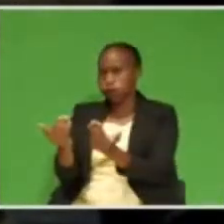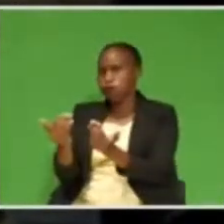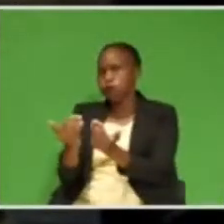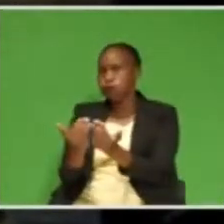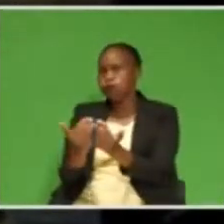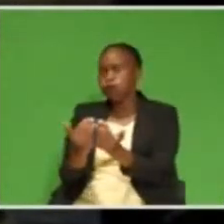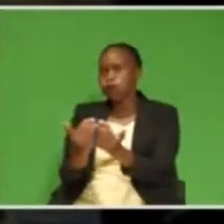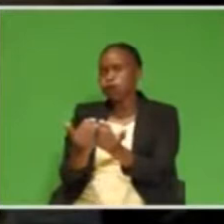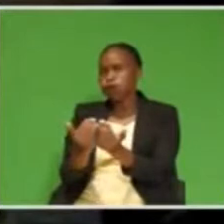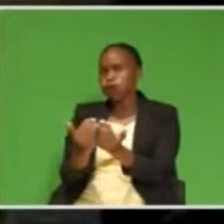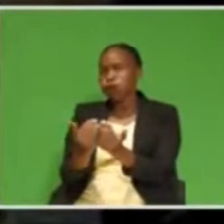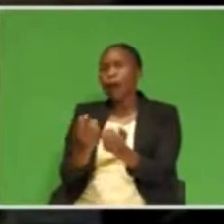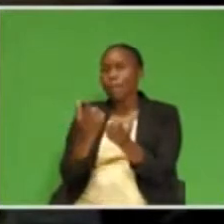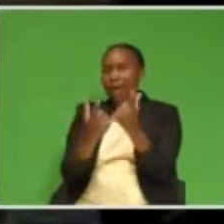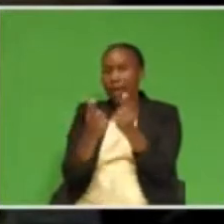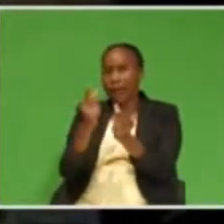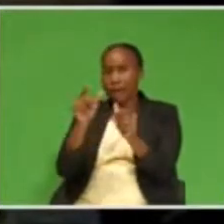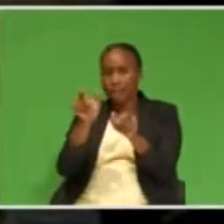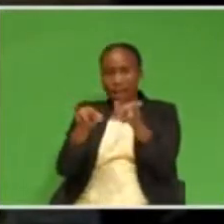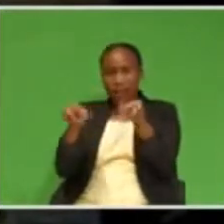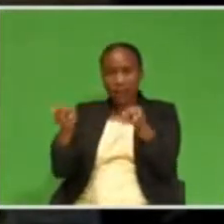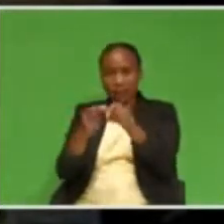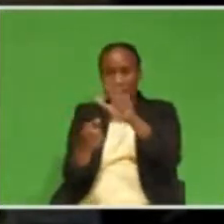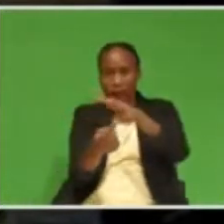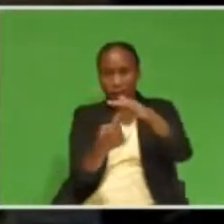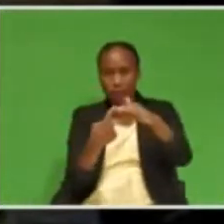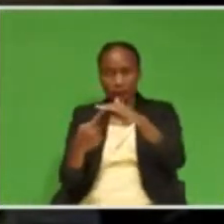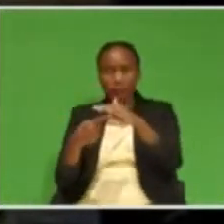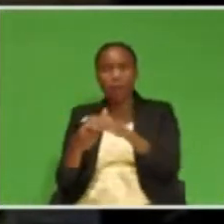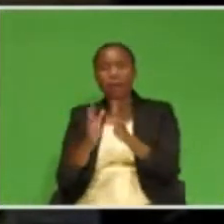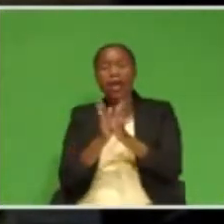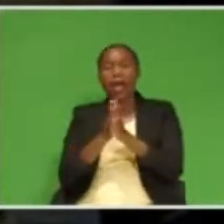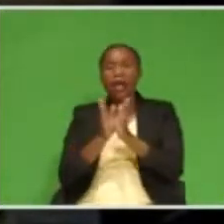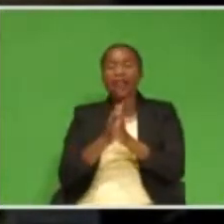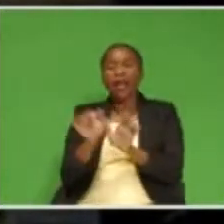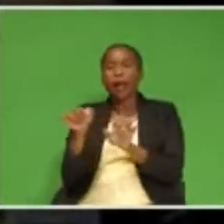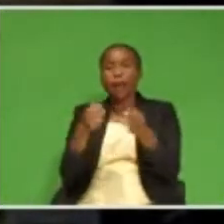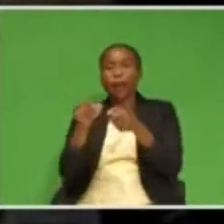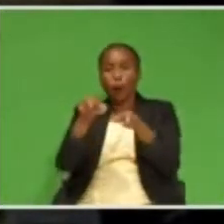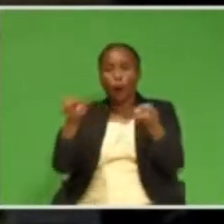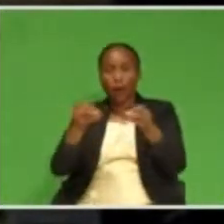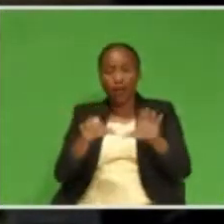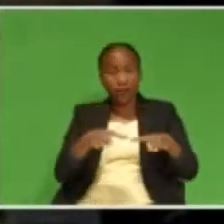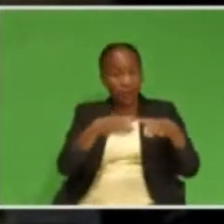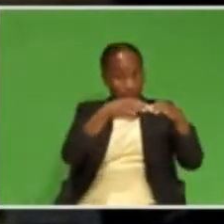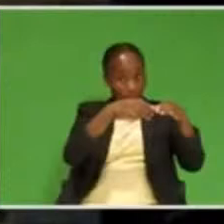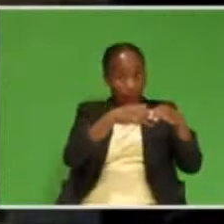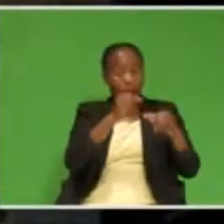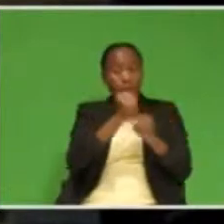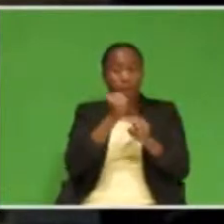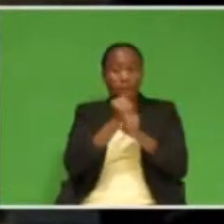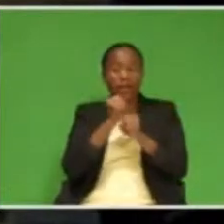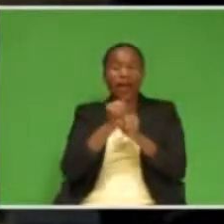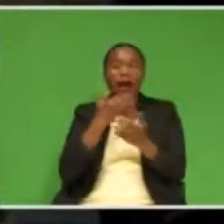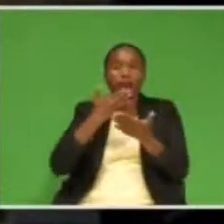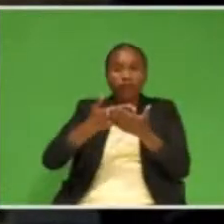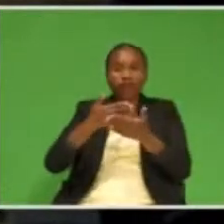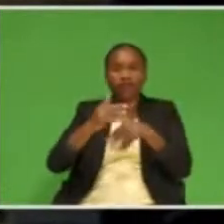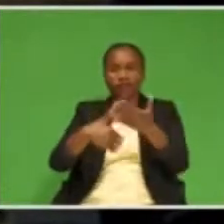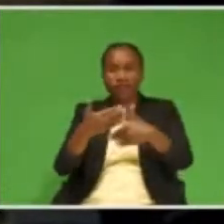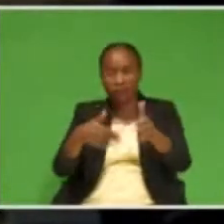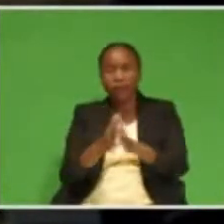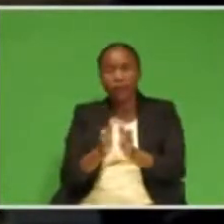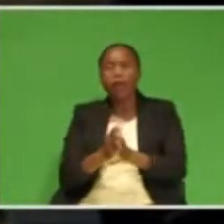immigration, implementing a trusted employer scheme to make the visa process easier for large